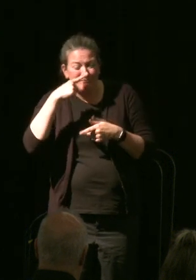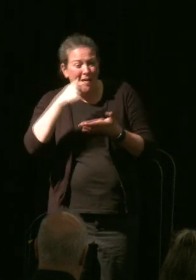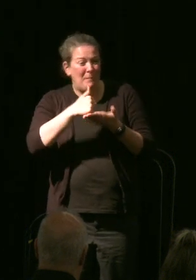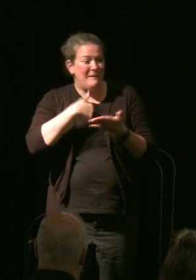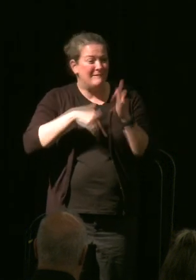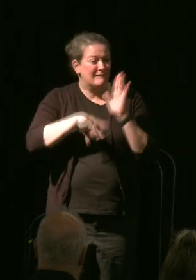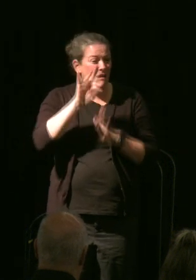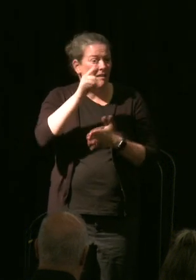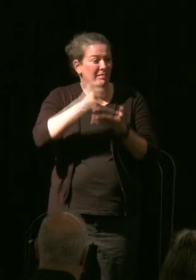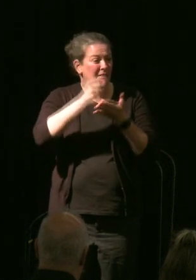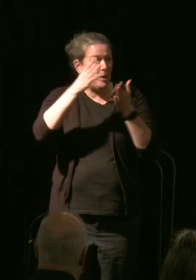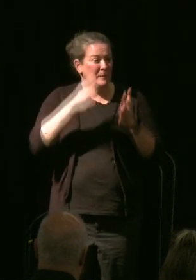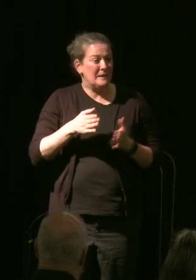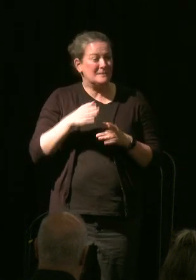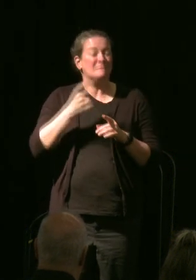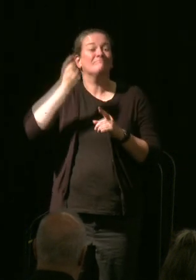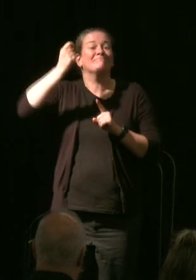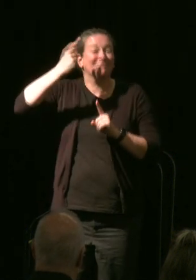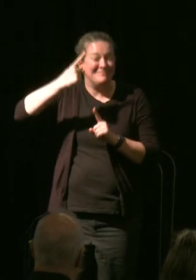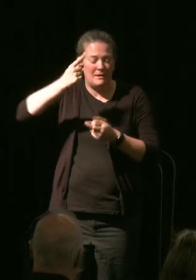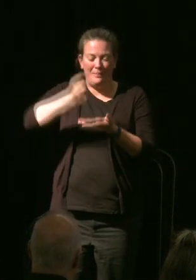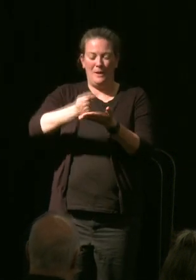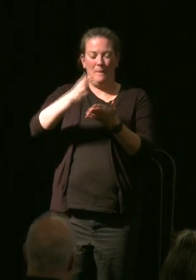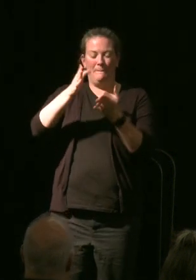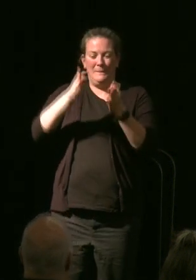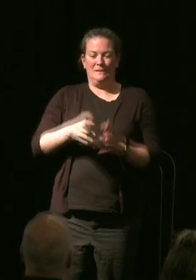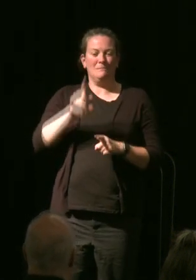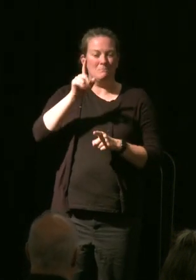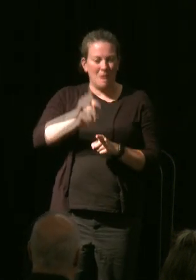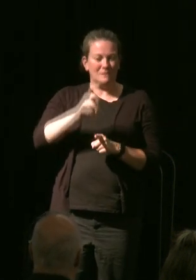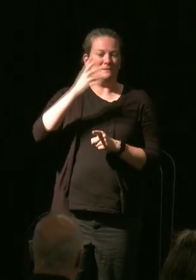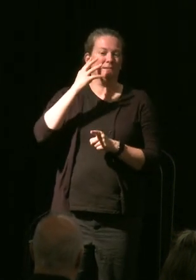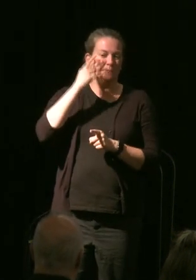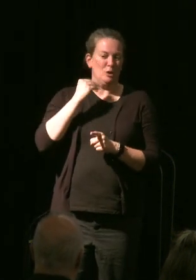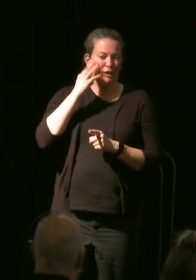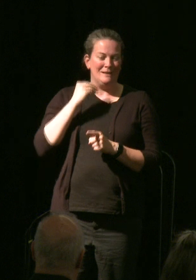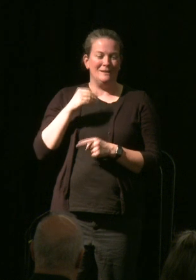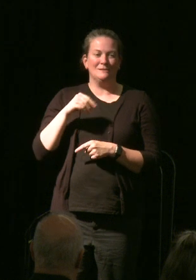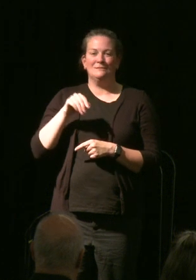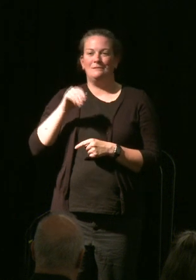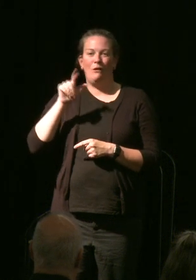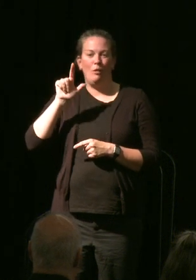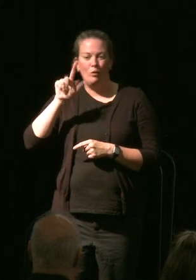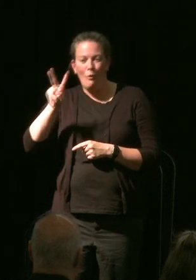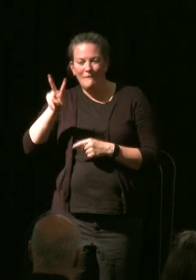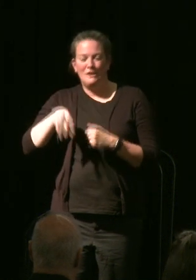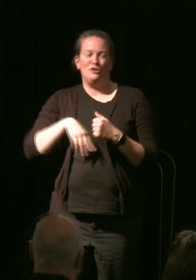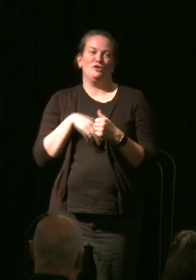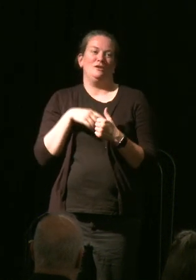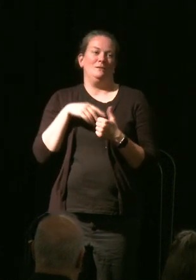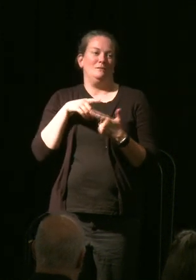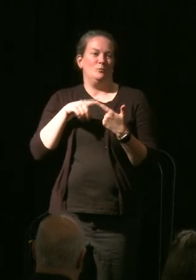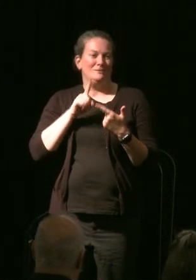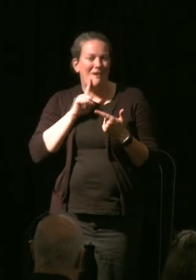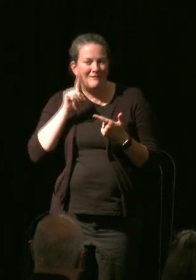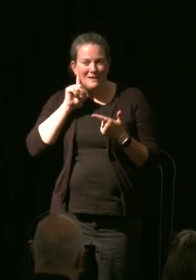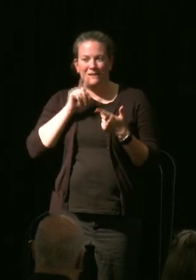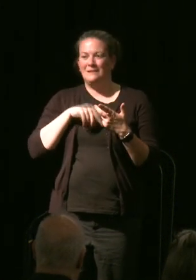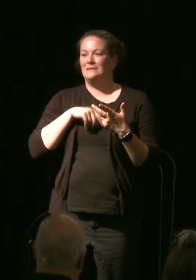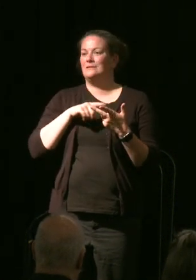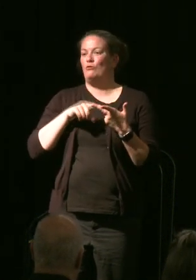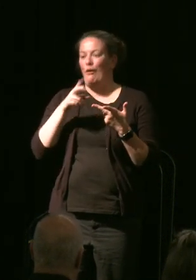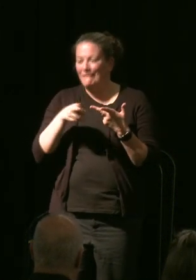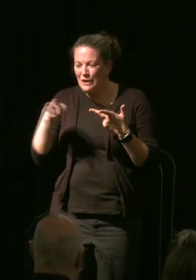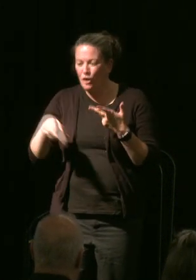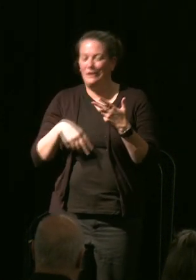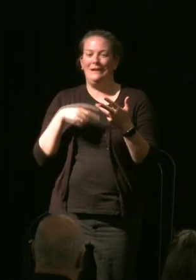someone who is well-versed in either low vision or in deafness or in being hard of hearing, someone who